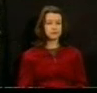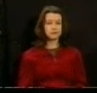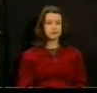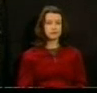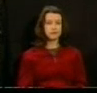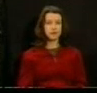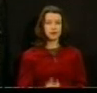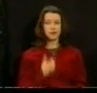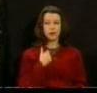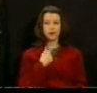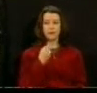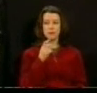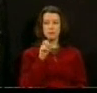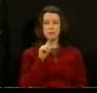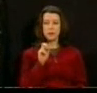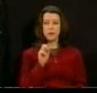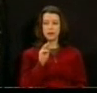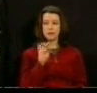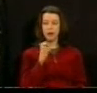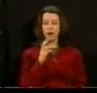And we have Pete Michaels.